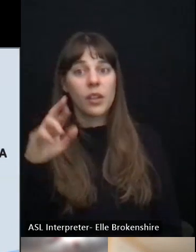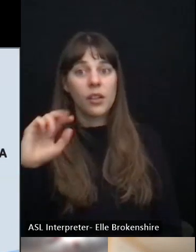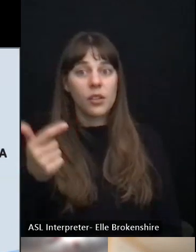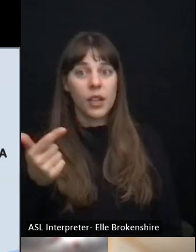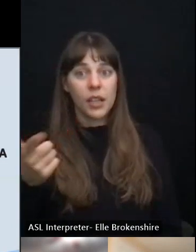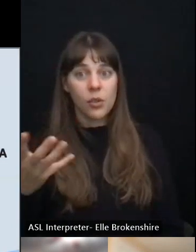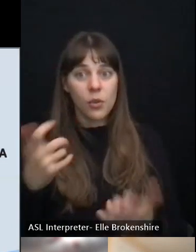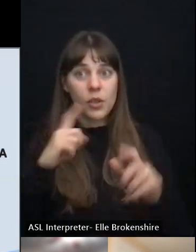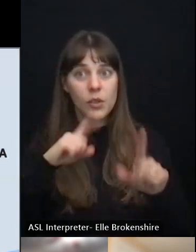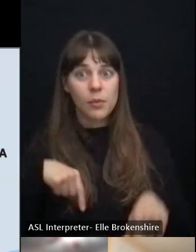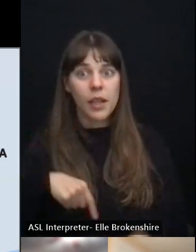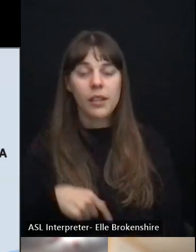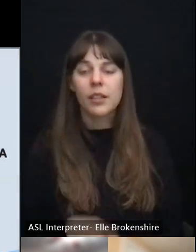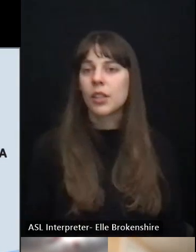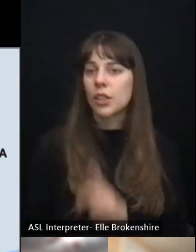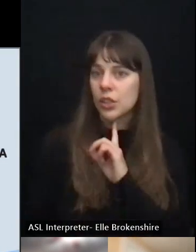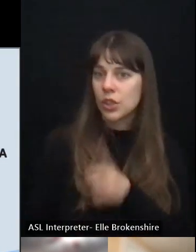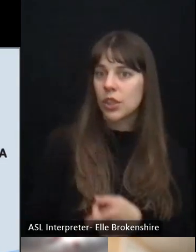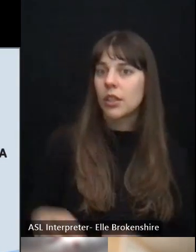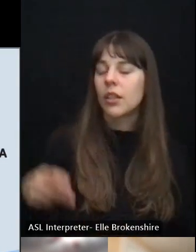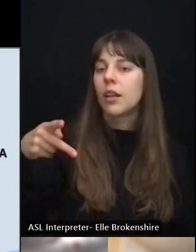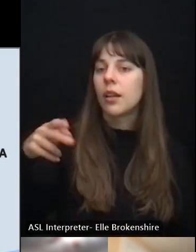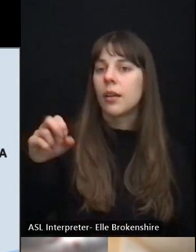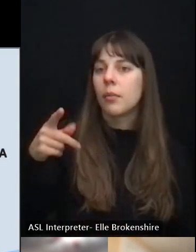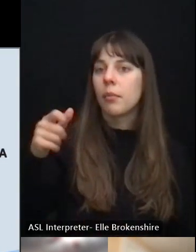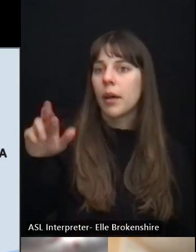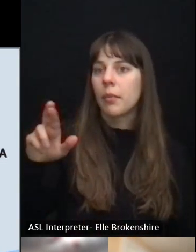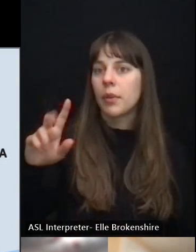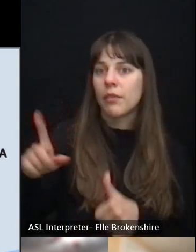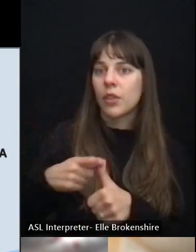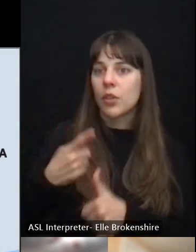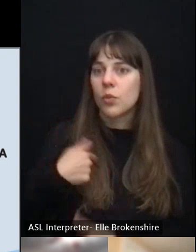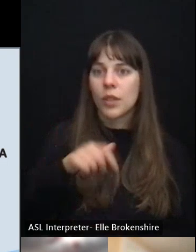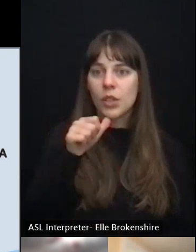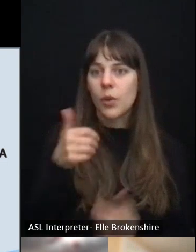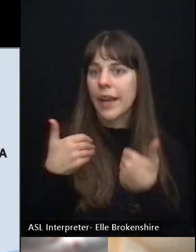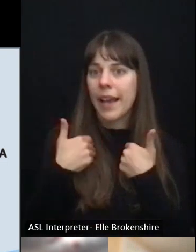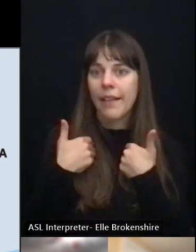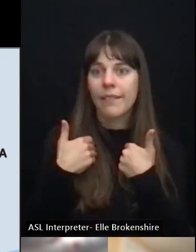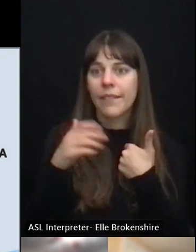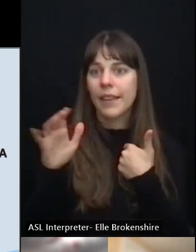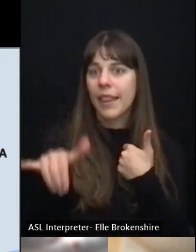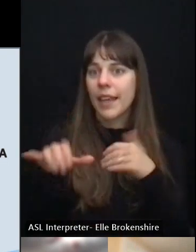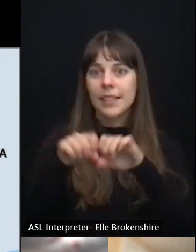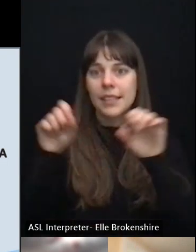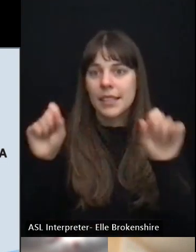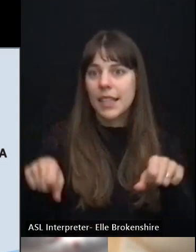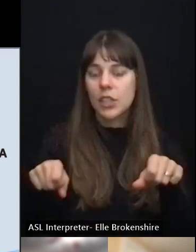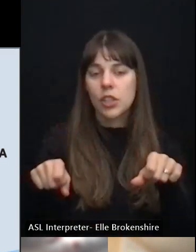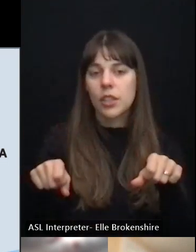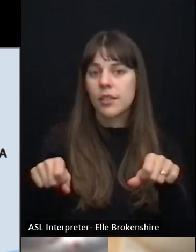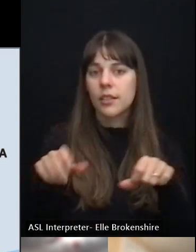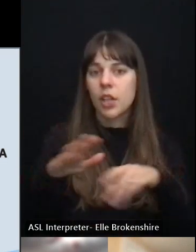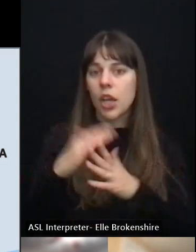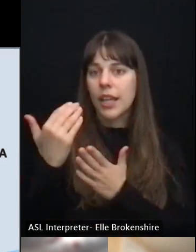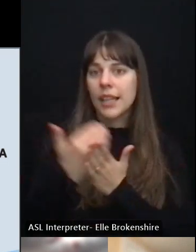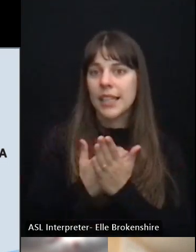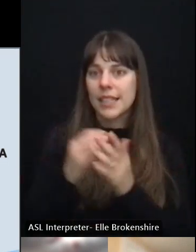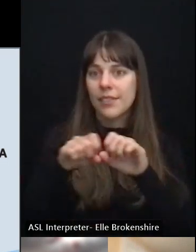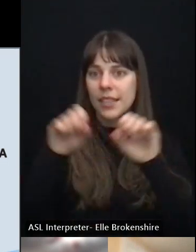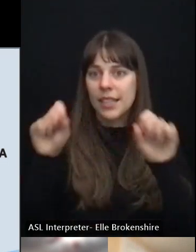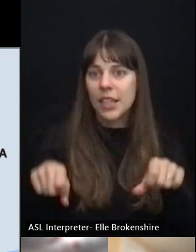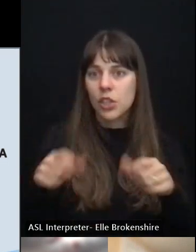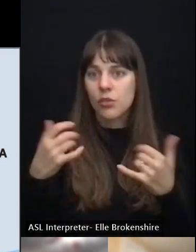Sure thing. So Poplar first. We don't have that station on a list of stations at the